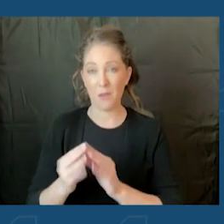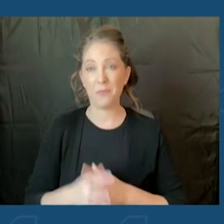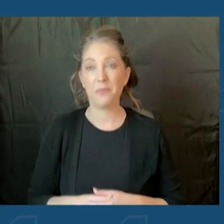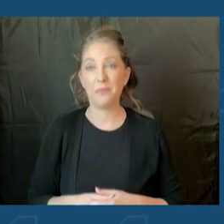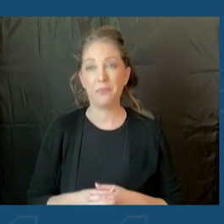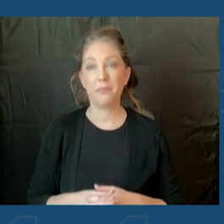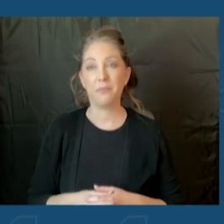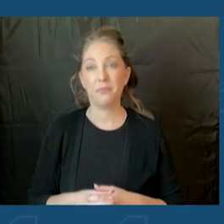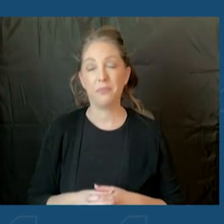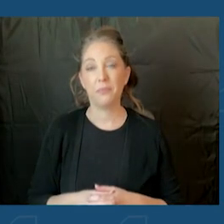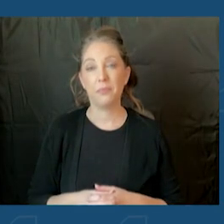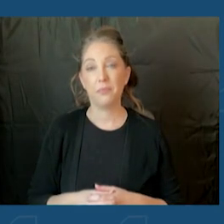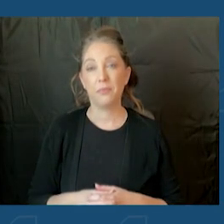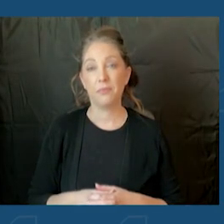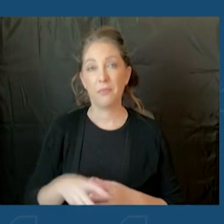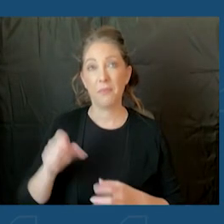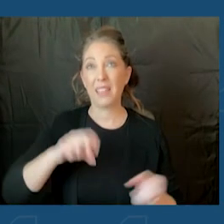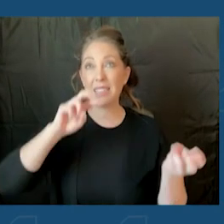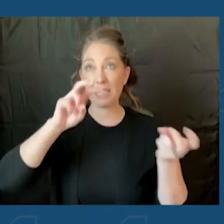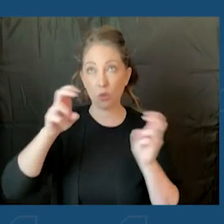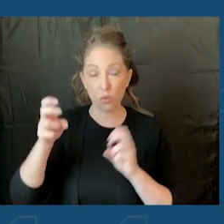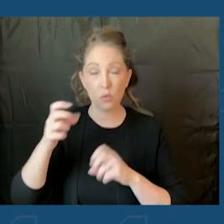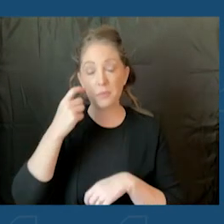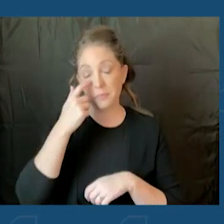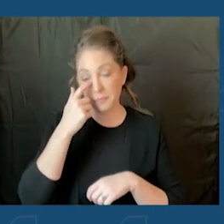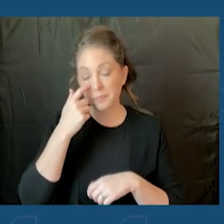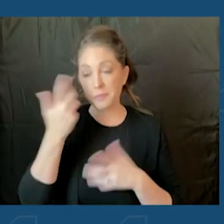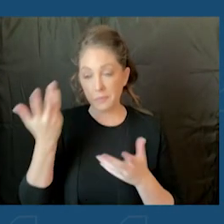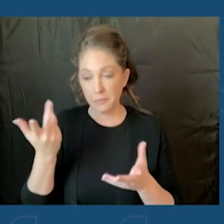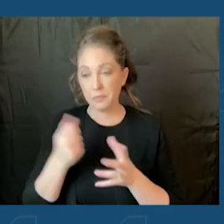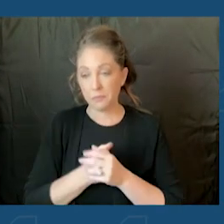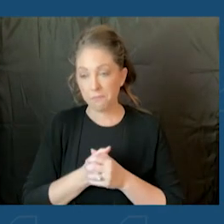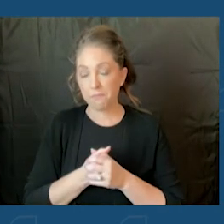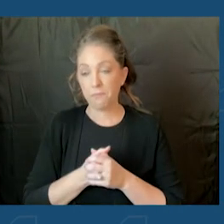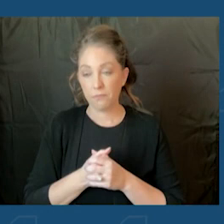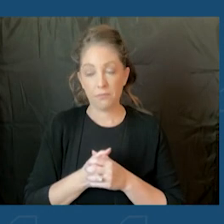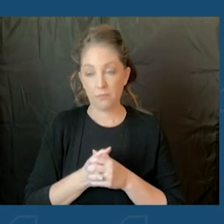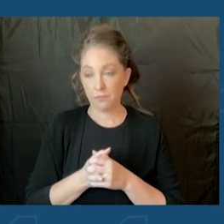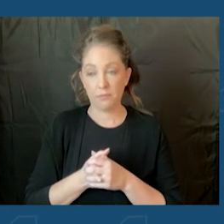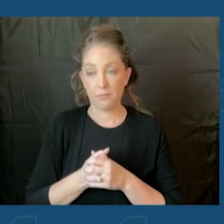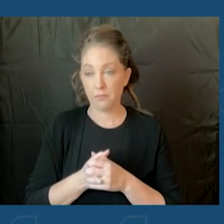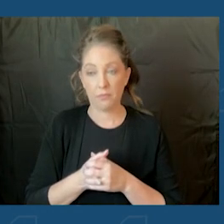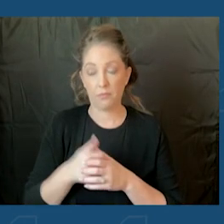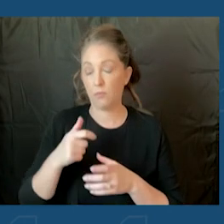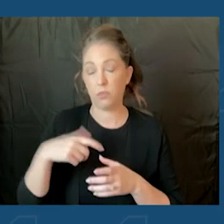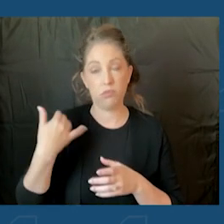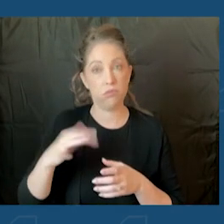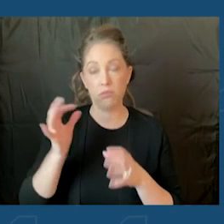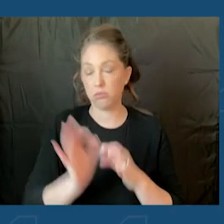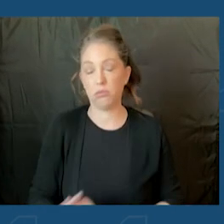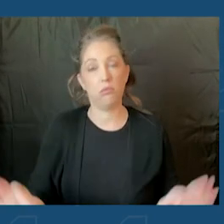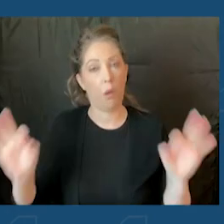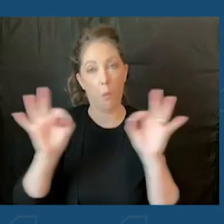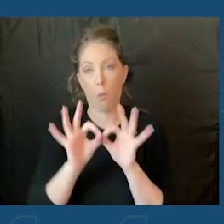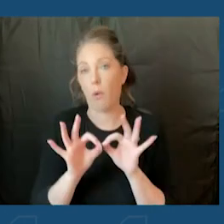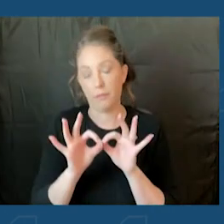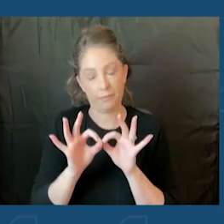that is of the greatest importance to all of